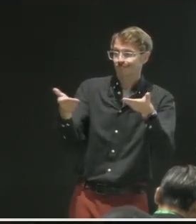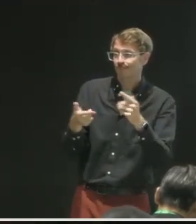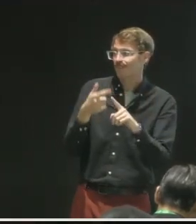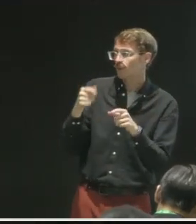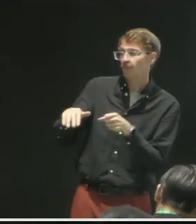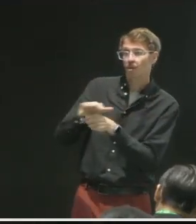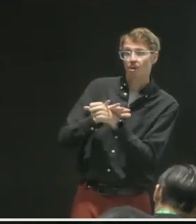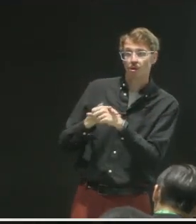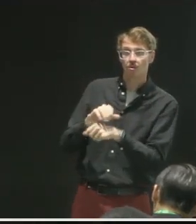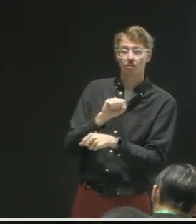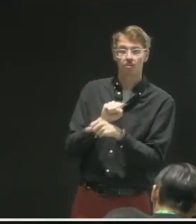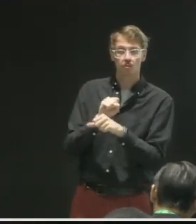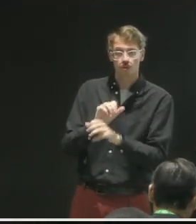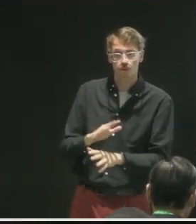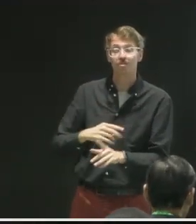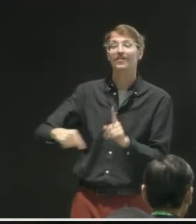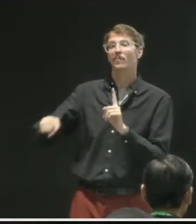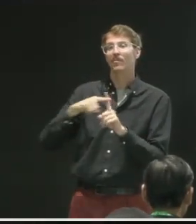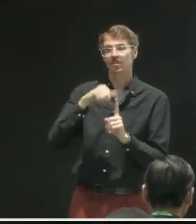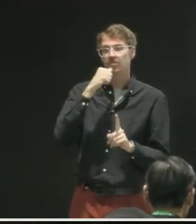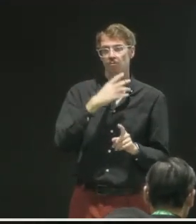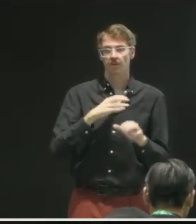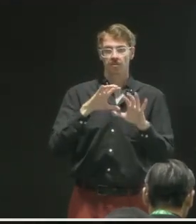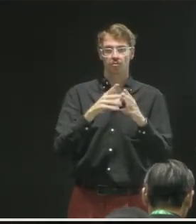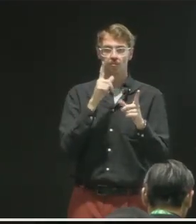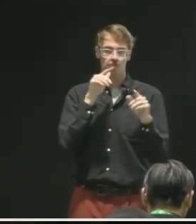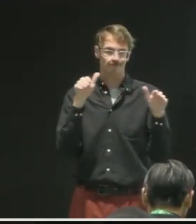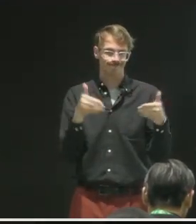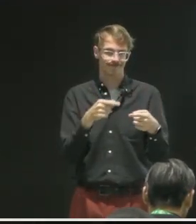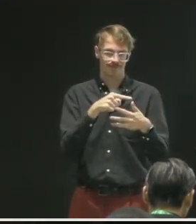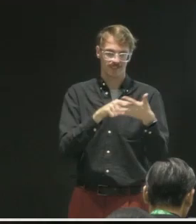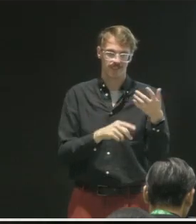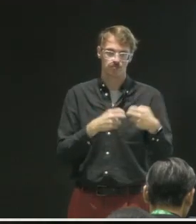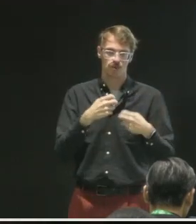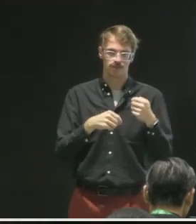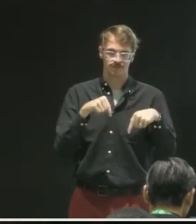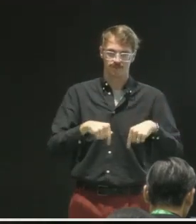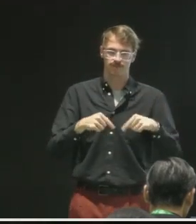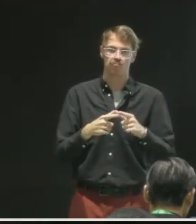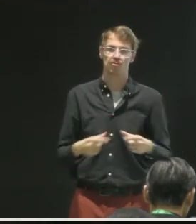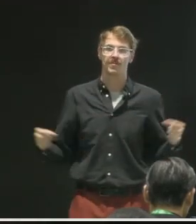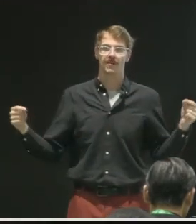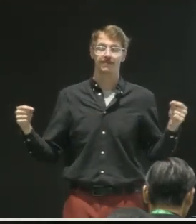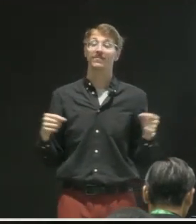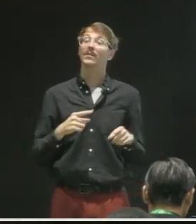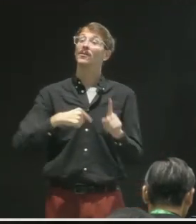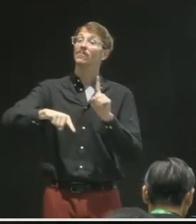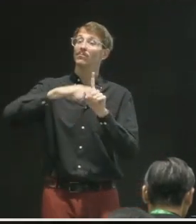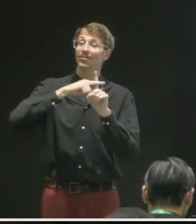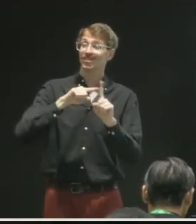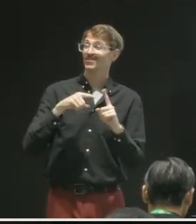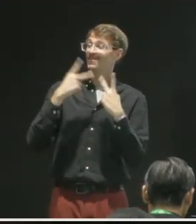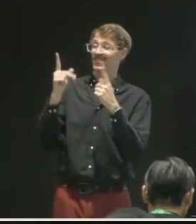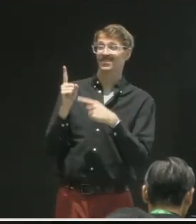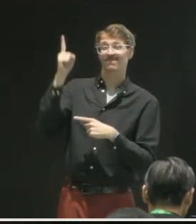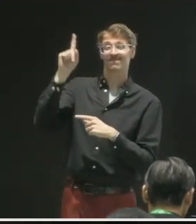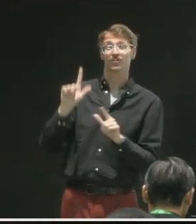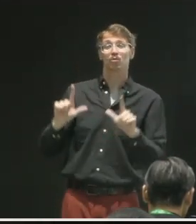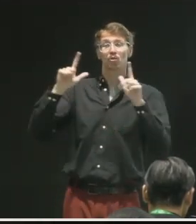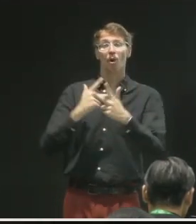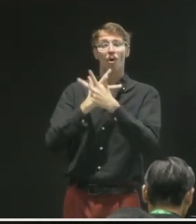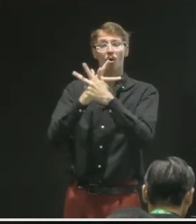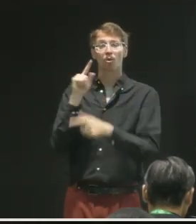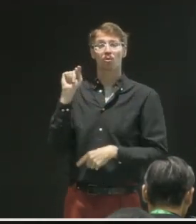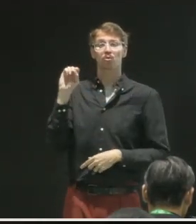who are working on these issues in Japan. So participants also visit Tohoku region, which was affected by the Great